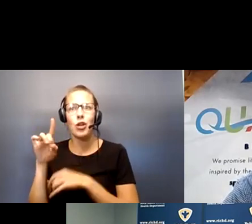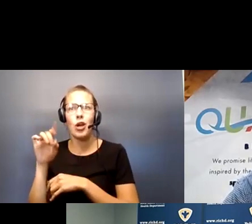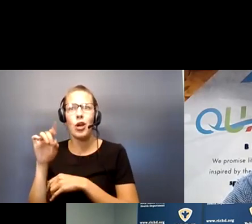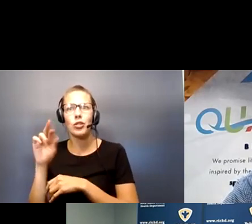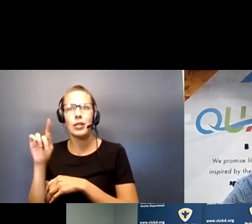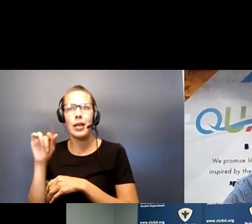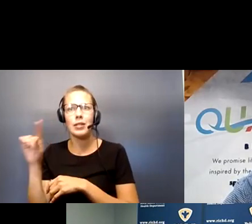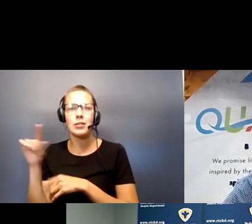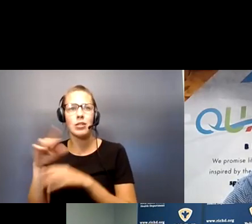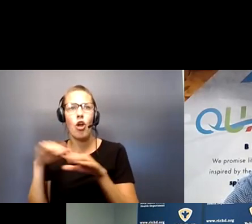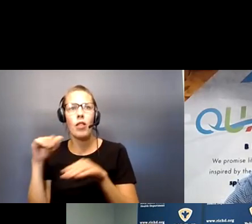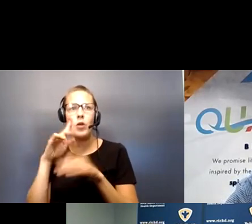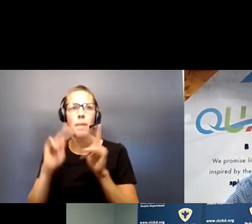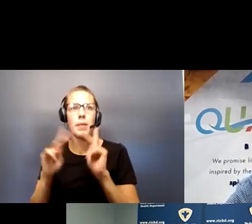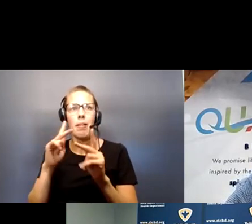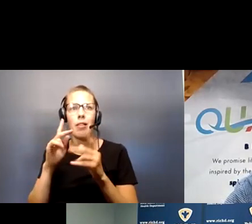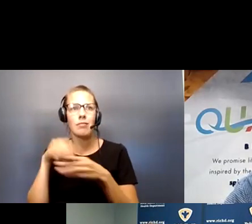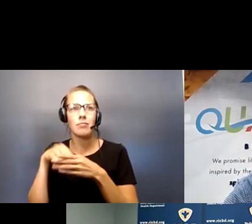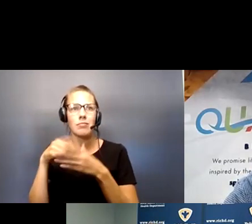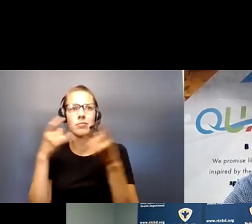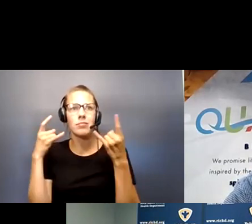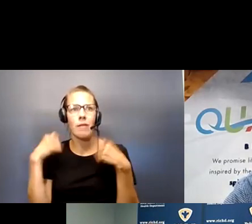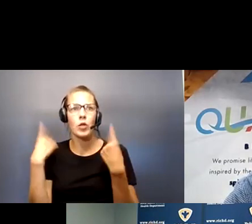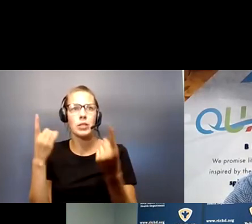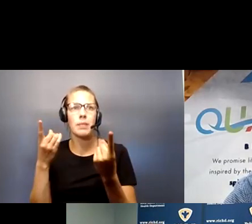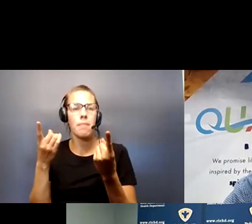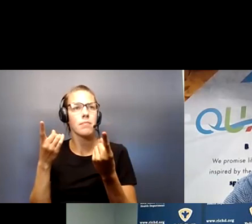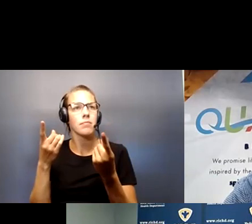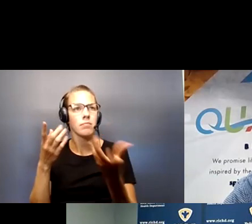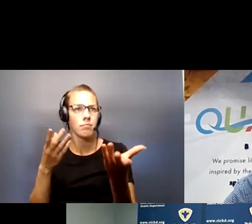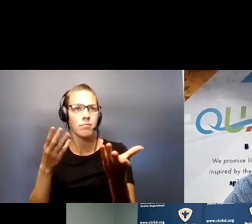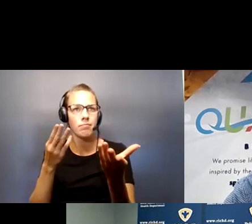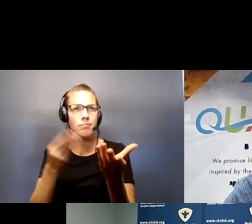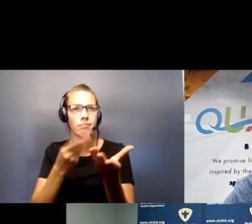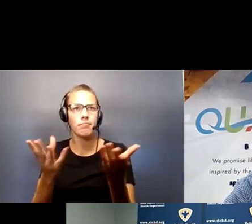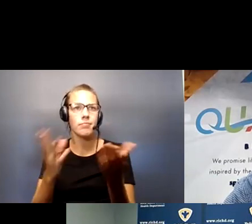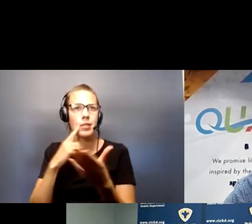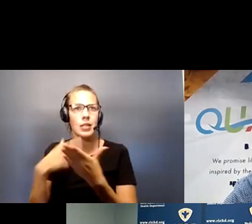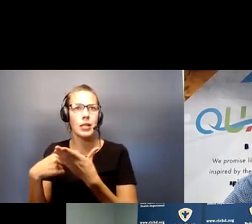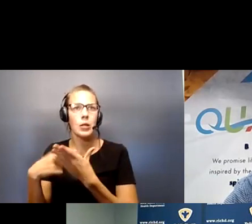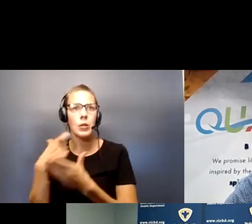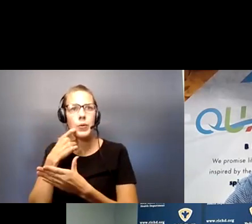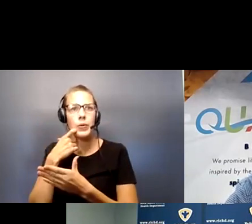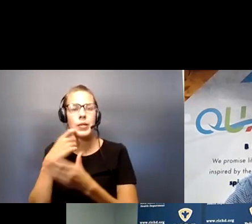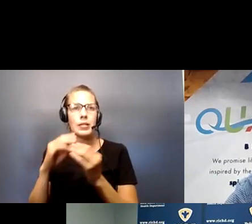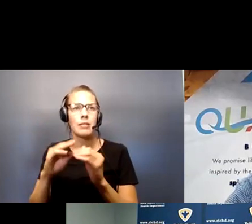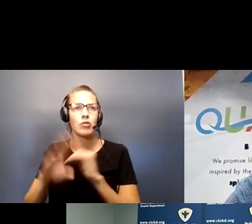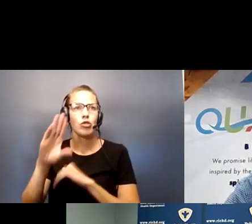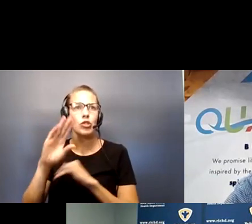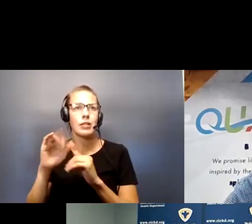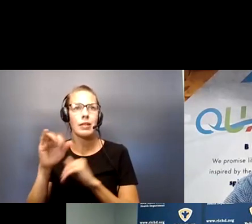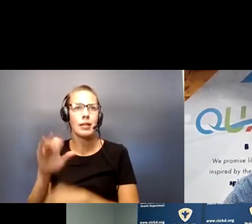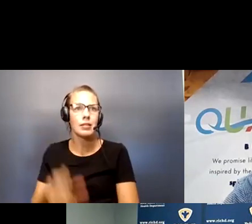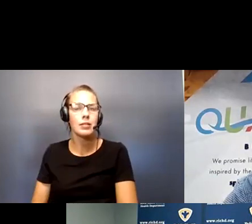for people to wear masks indoors for quite some time. Perhaps you can kind of enlighten them to some of our discussions about the recent surge in cases.